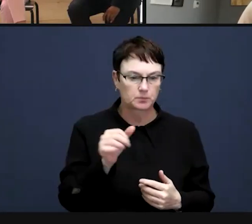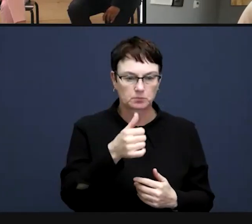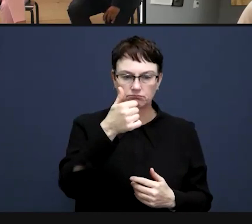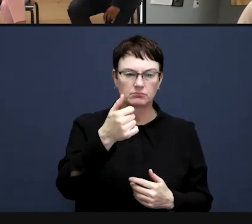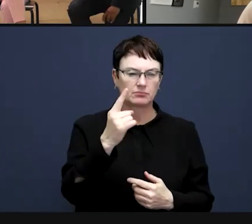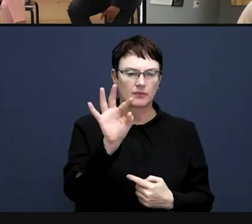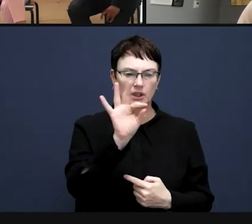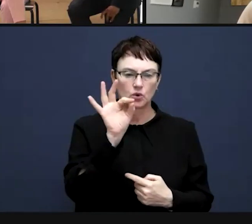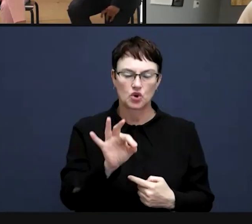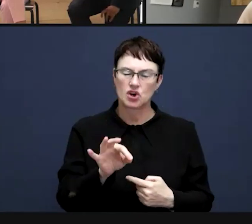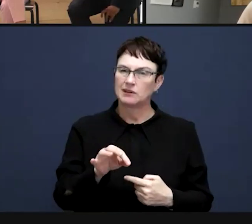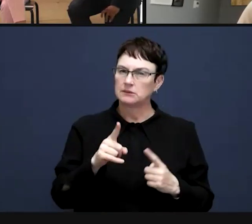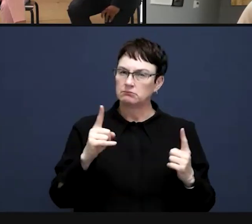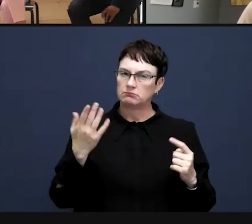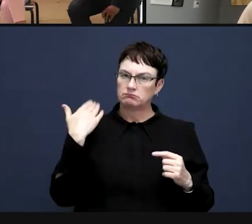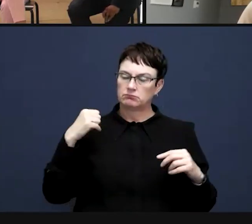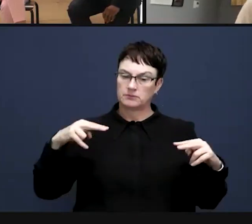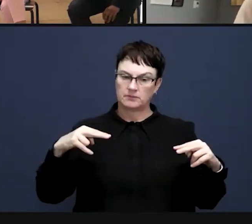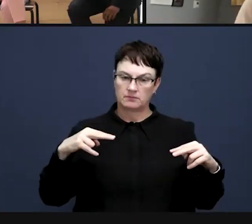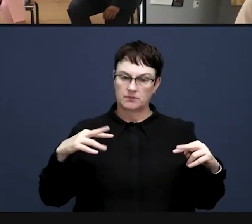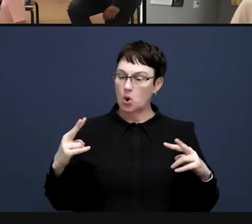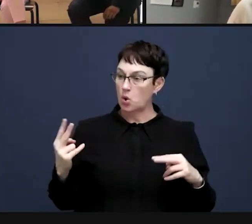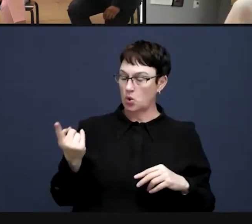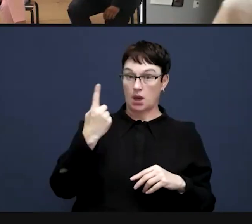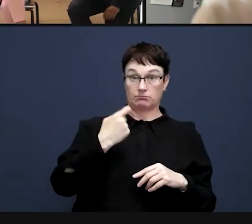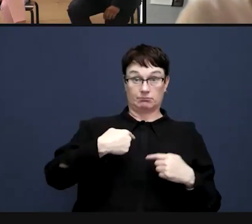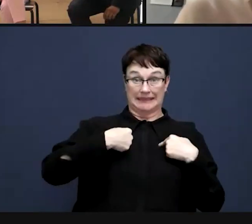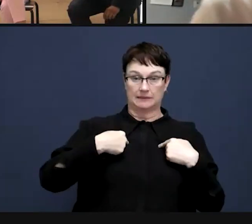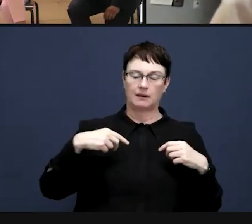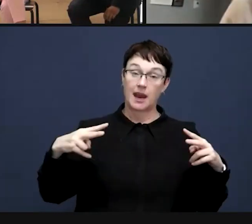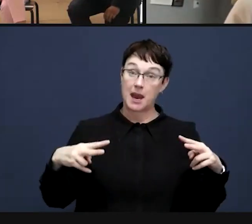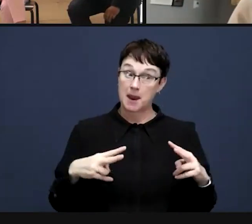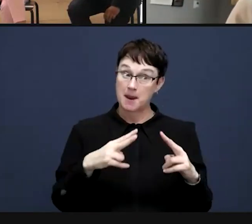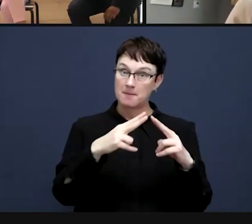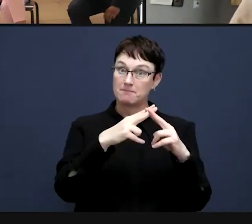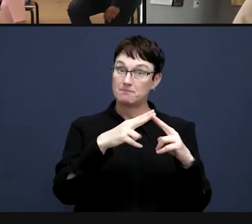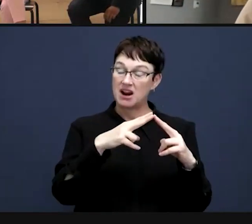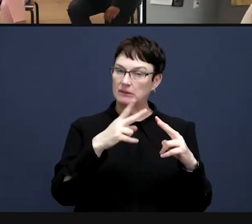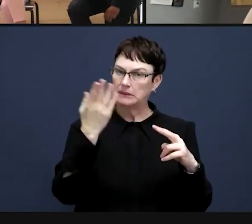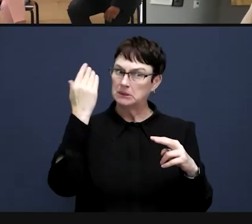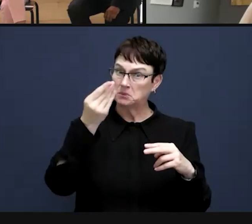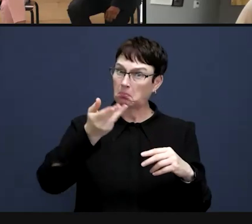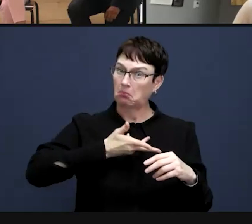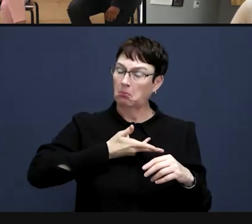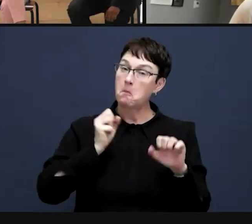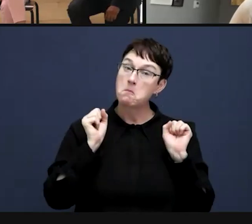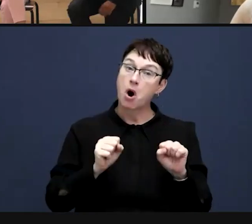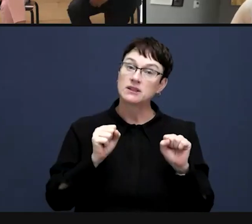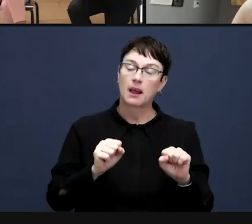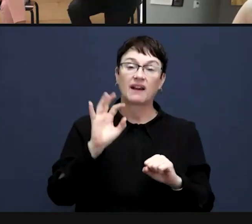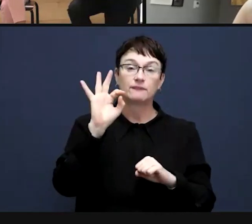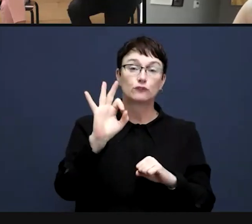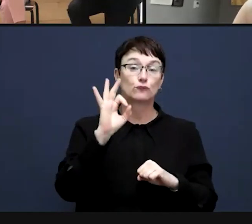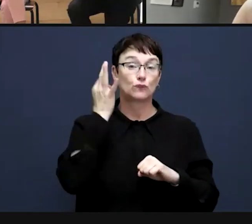In Paris, you mentioned the possibility, this is for me, you mentioned the possibility of creating a French chapter. Is that happening? Well, yes, I hope